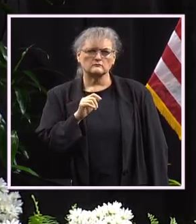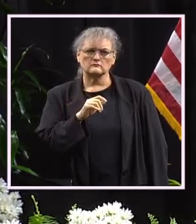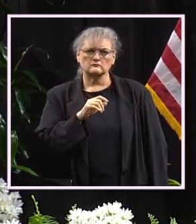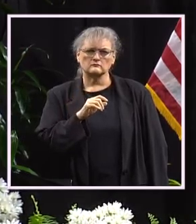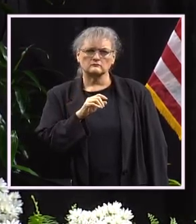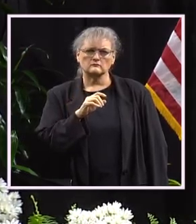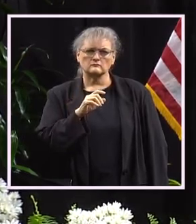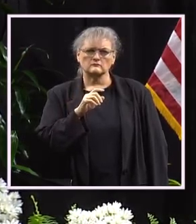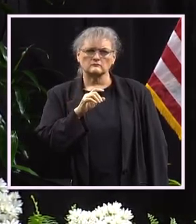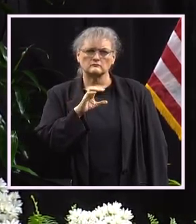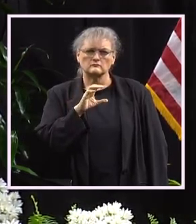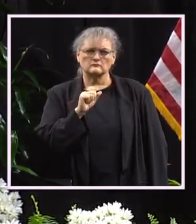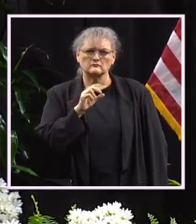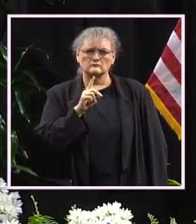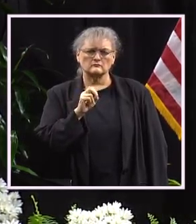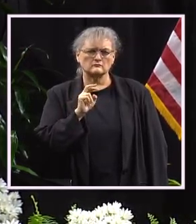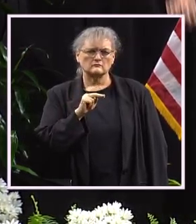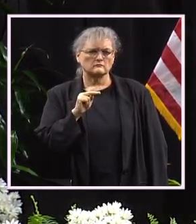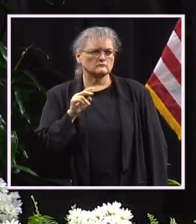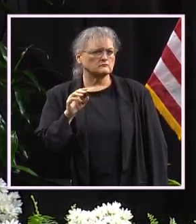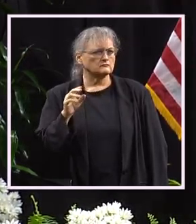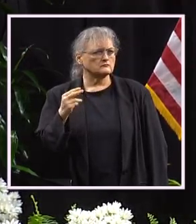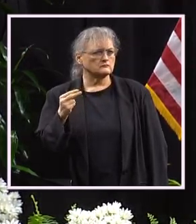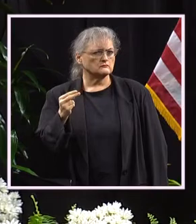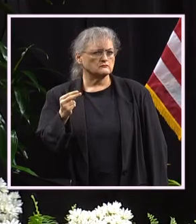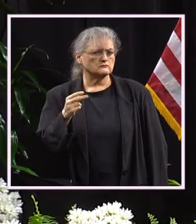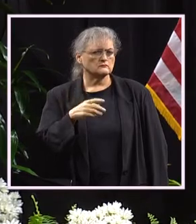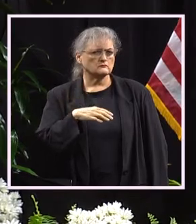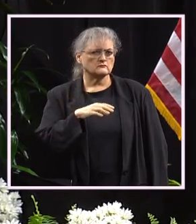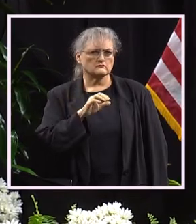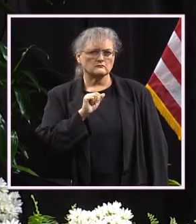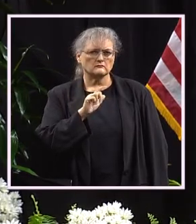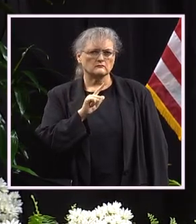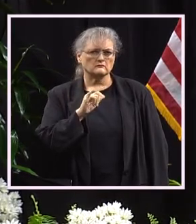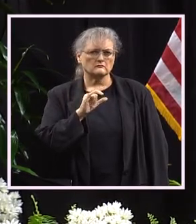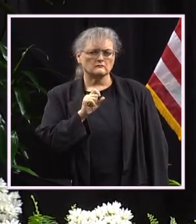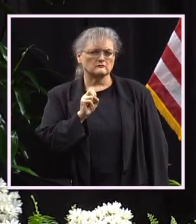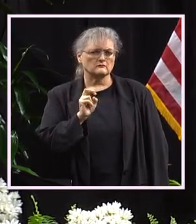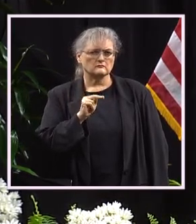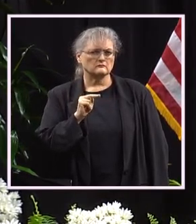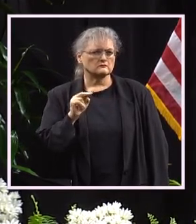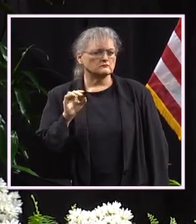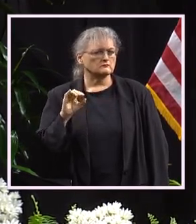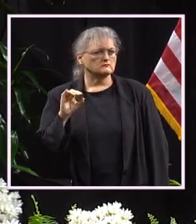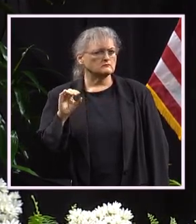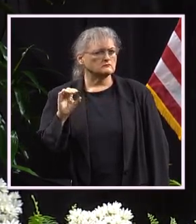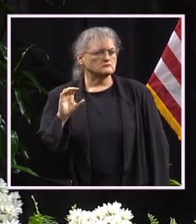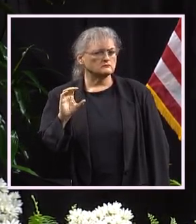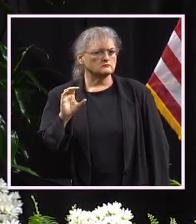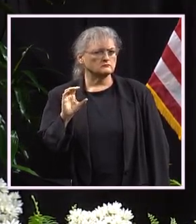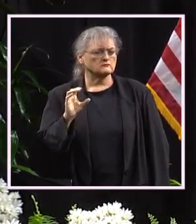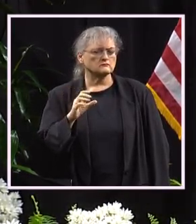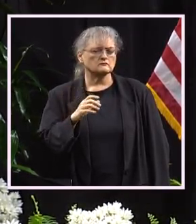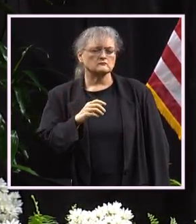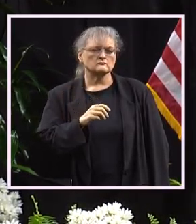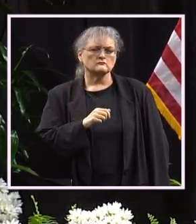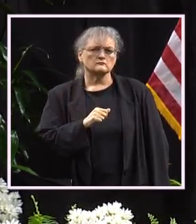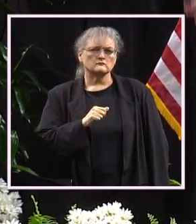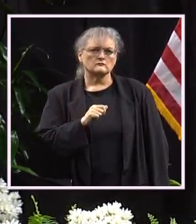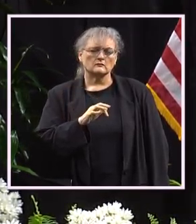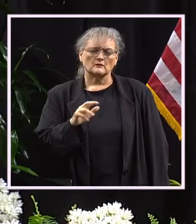Tatum Olivia Stoltz. Madison Marie Sheffield. Blaine Edgar Underwood III, Master of Arts.